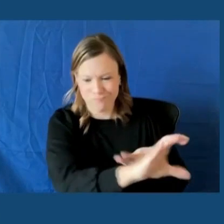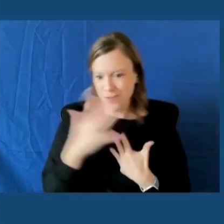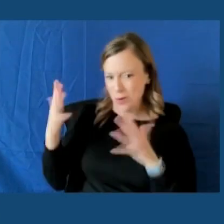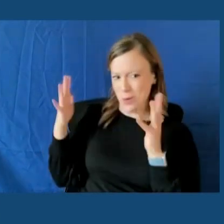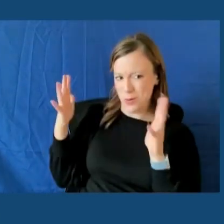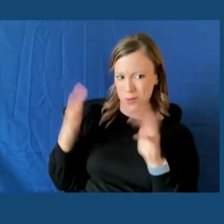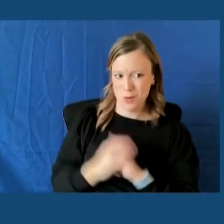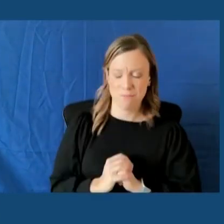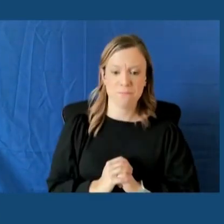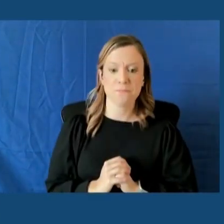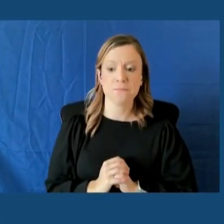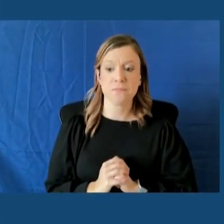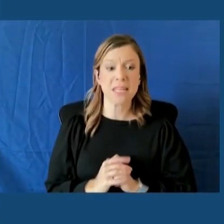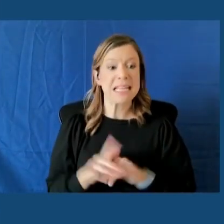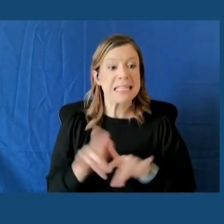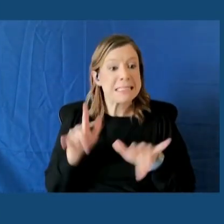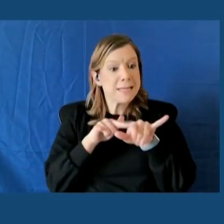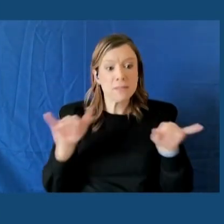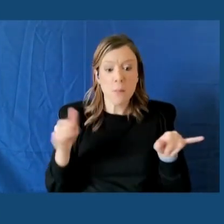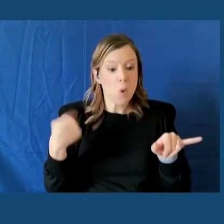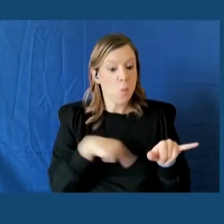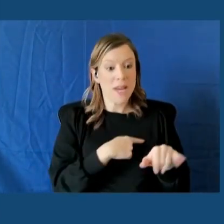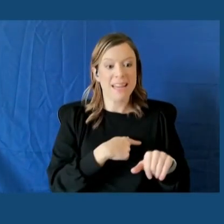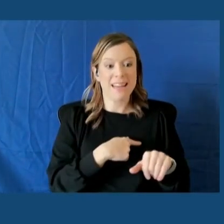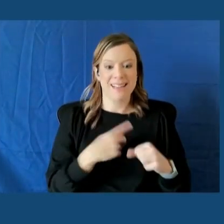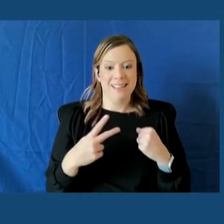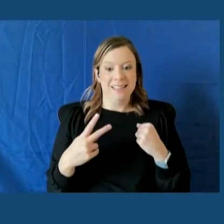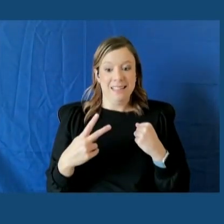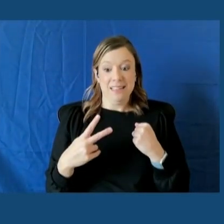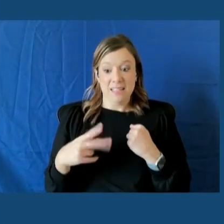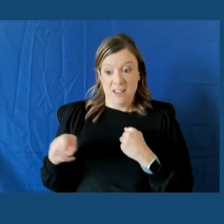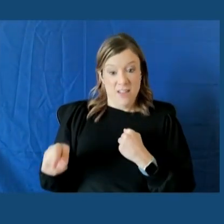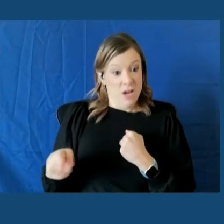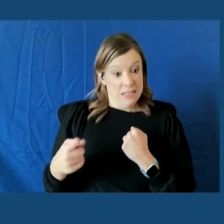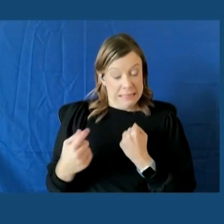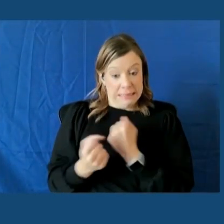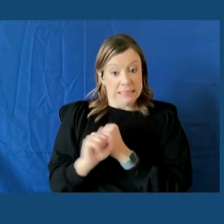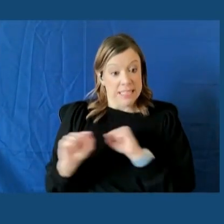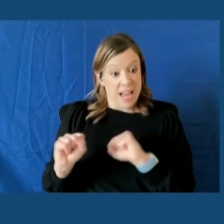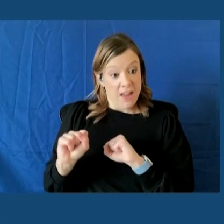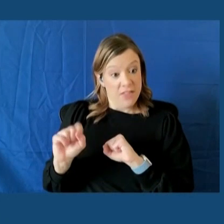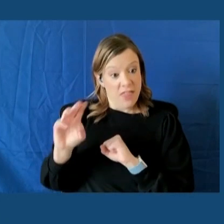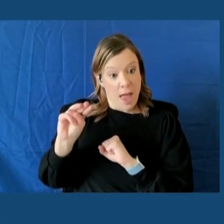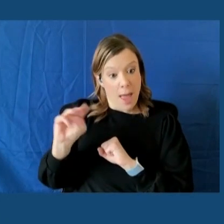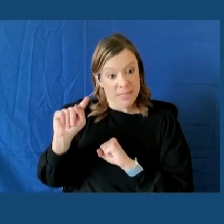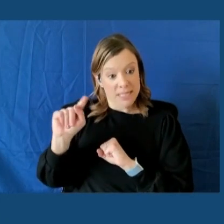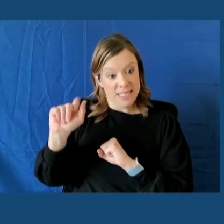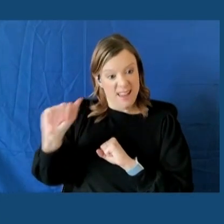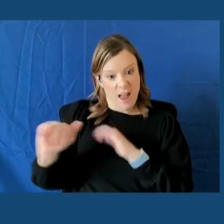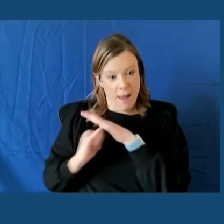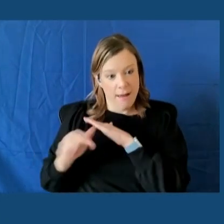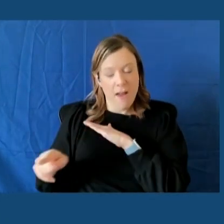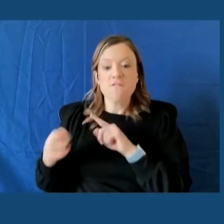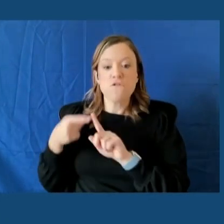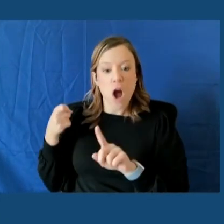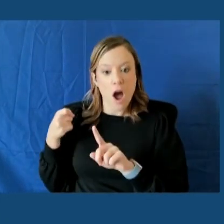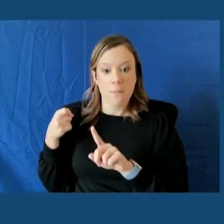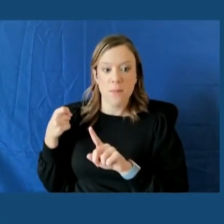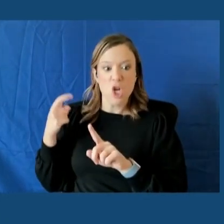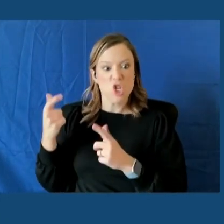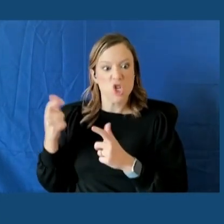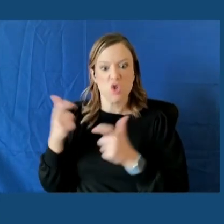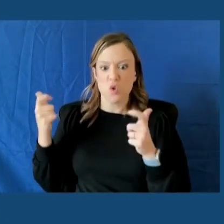And at the same time, we saved the MTA from a looming fiscal cliff that threatened the economy of an entire